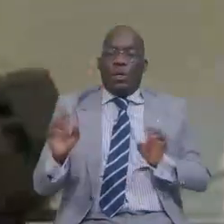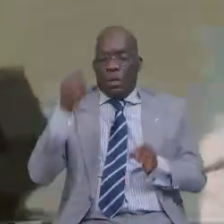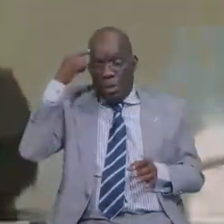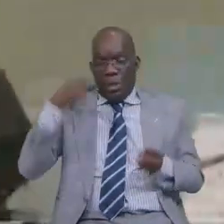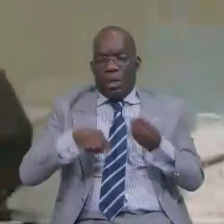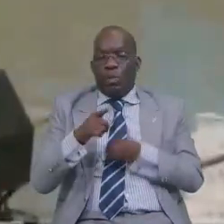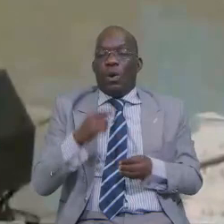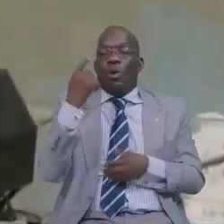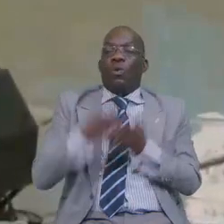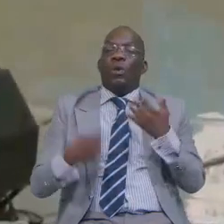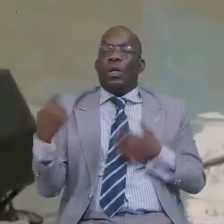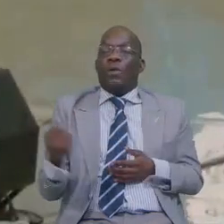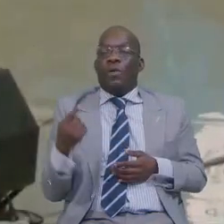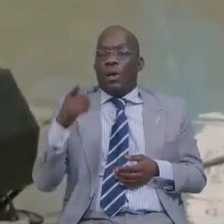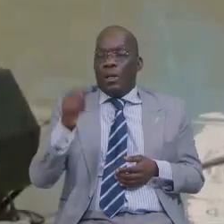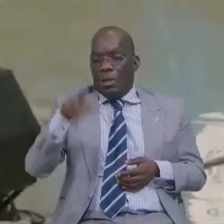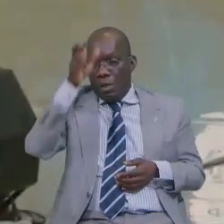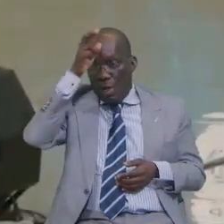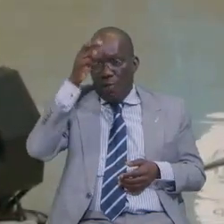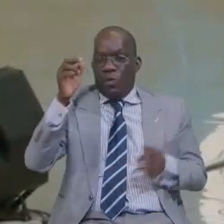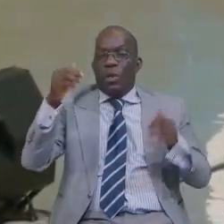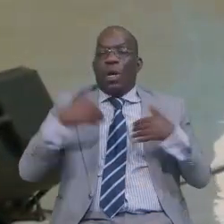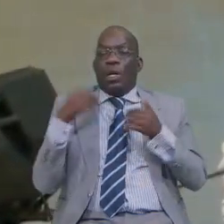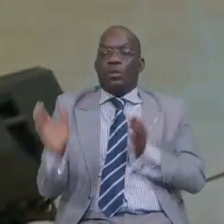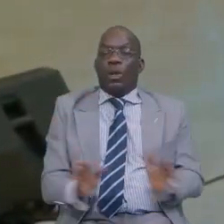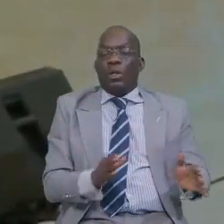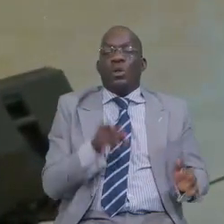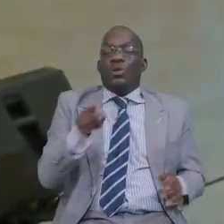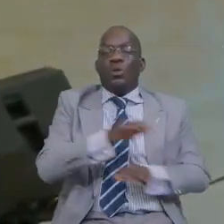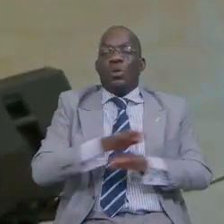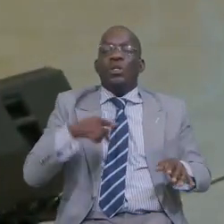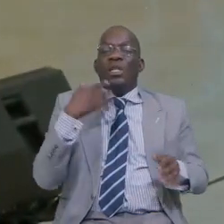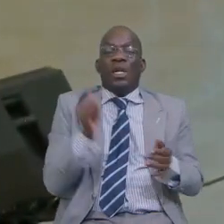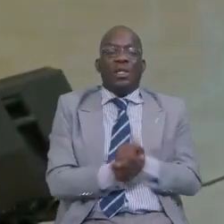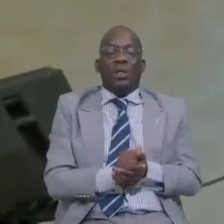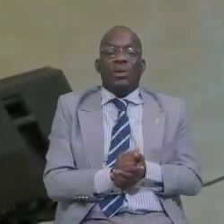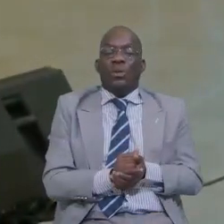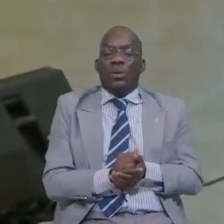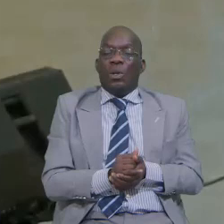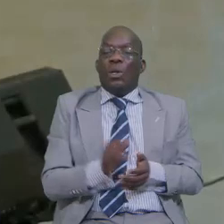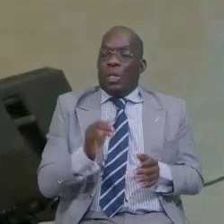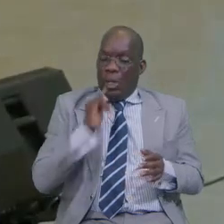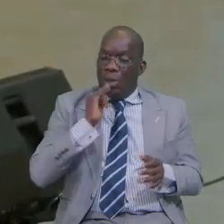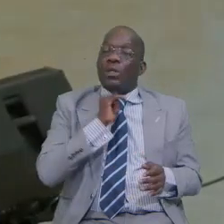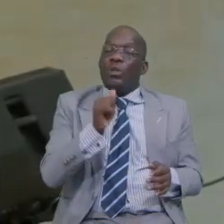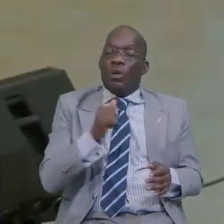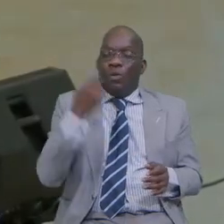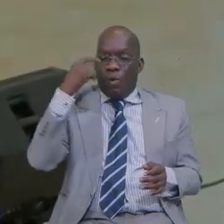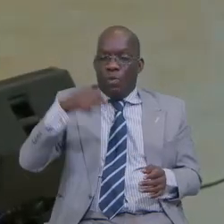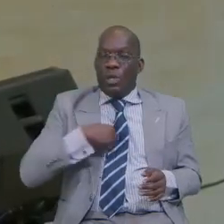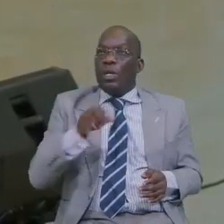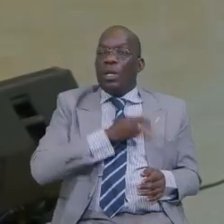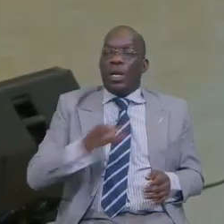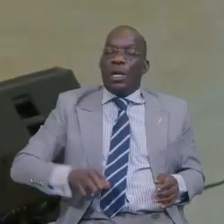an intention, you say, no, that's not for me. Christ lives on the inside of me. When something